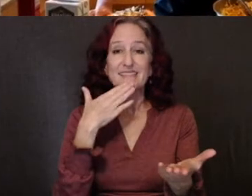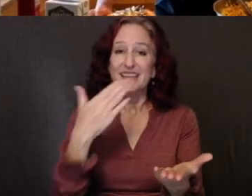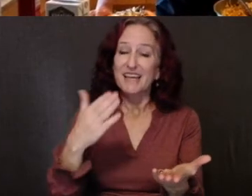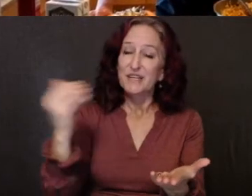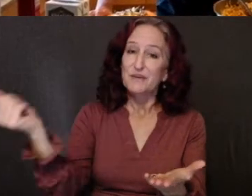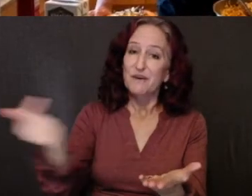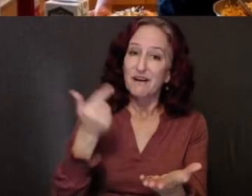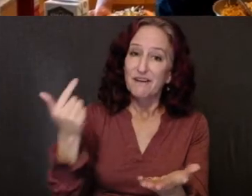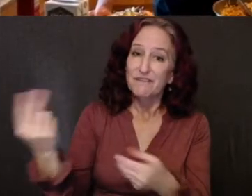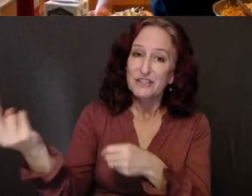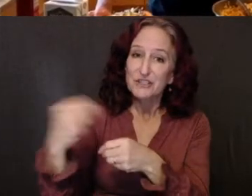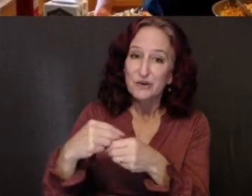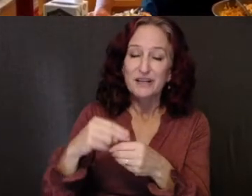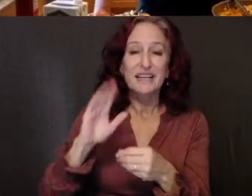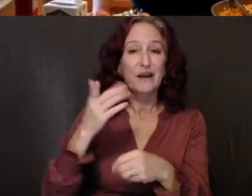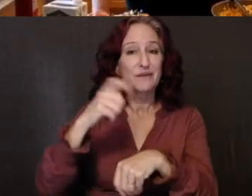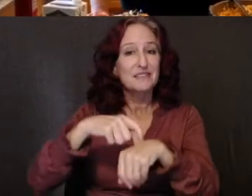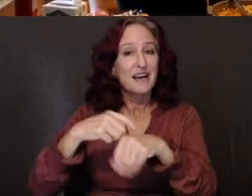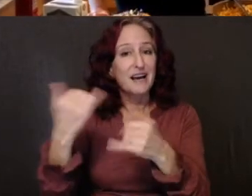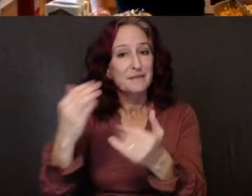alone. I love the birds.